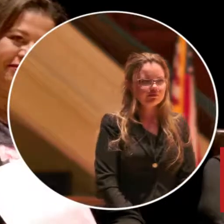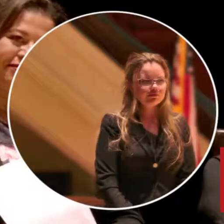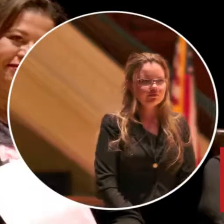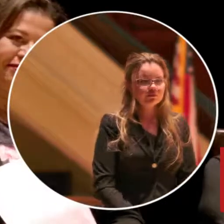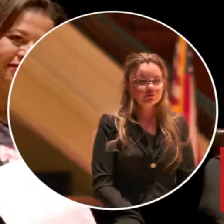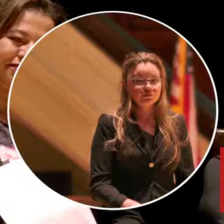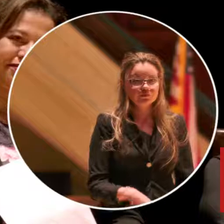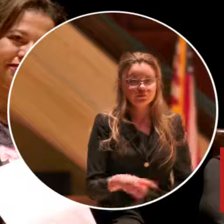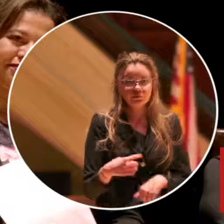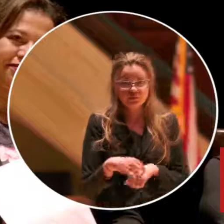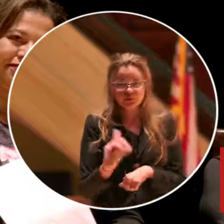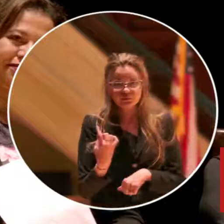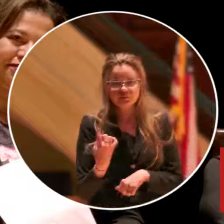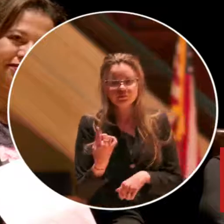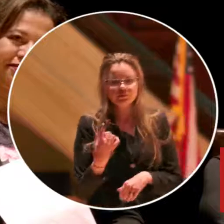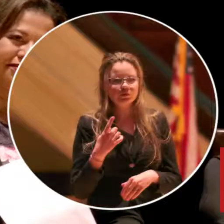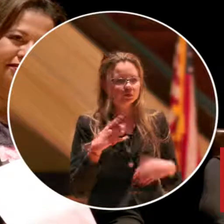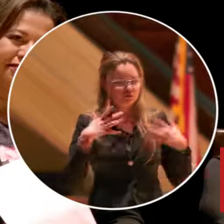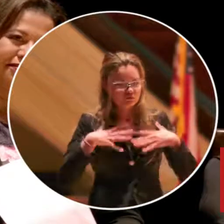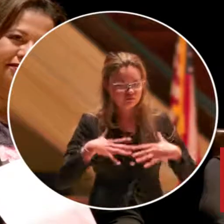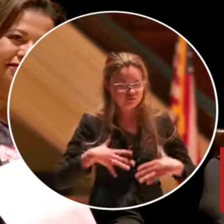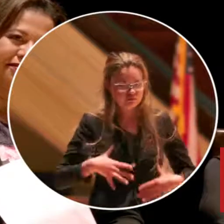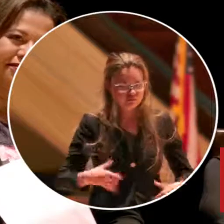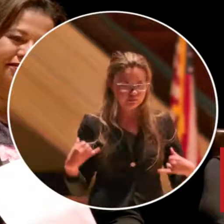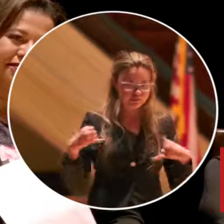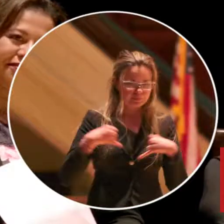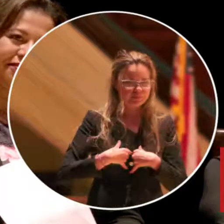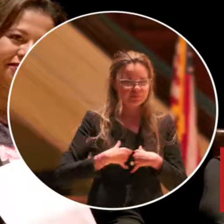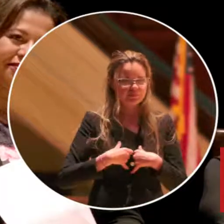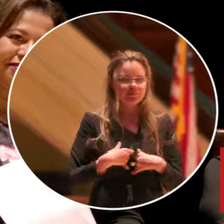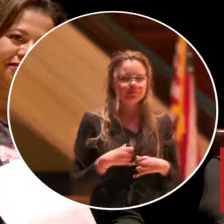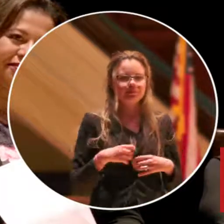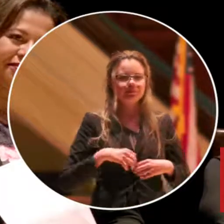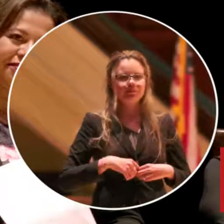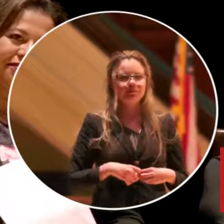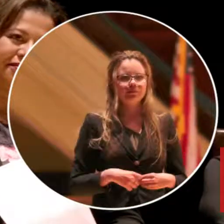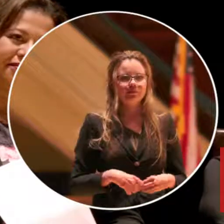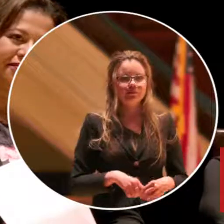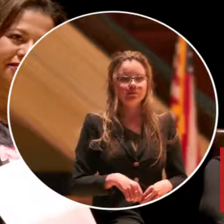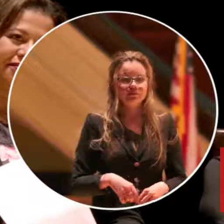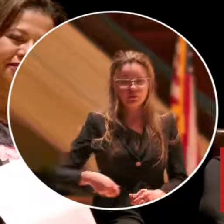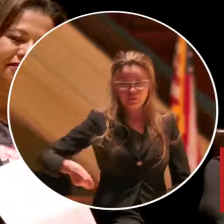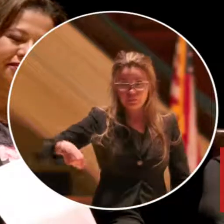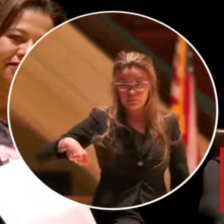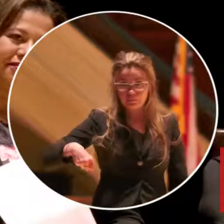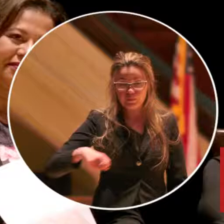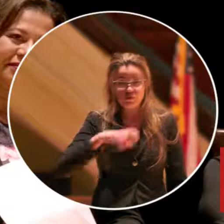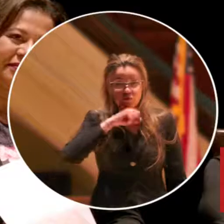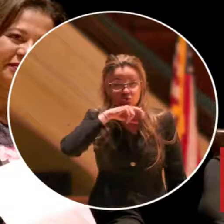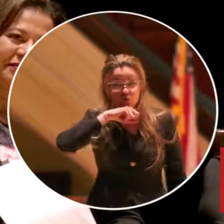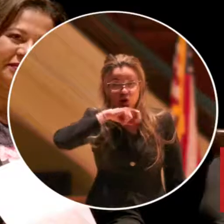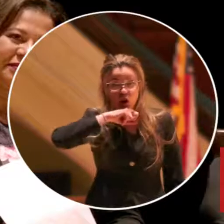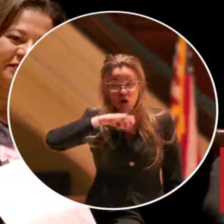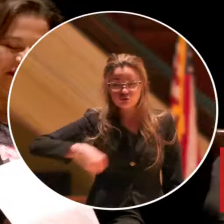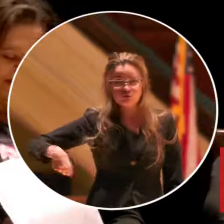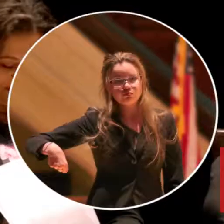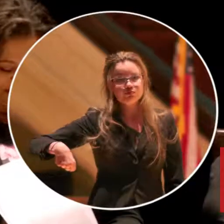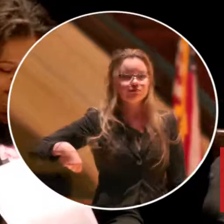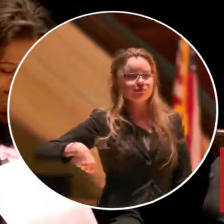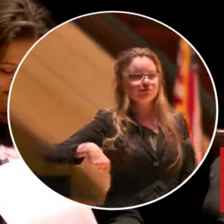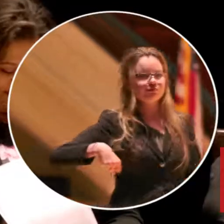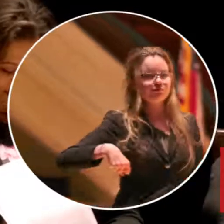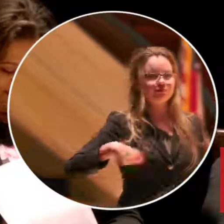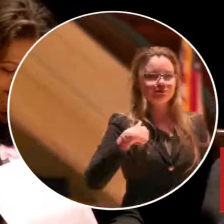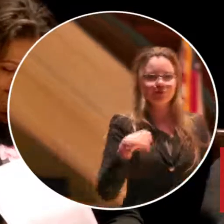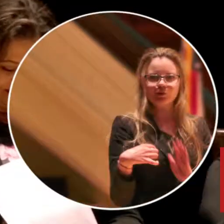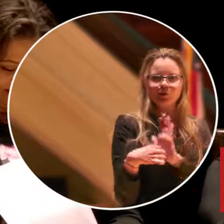Once, dressed in one of her signature pantsuits, she even carried a bucket of toads 3 blocks to my elementary school classroom so I could